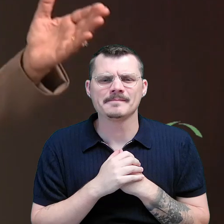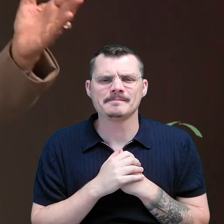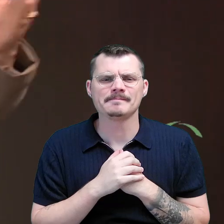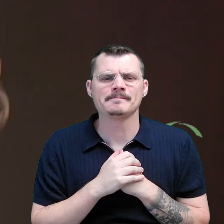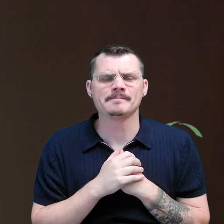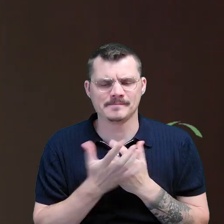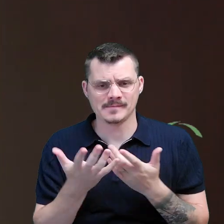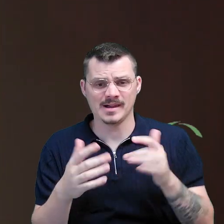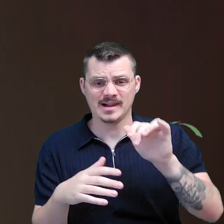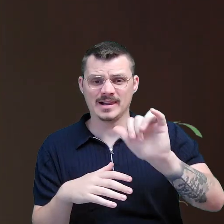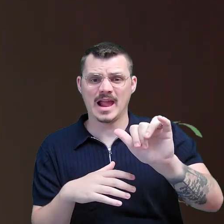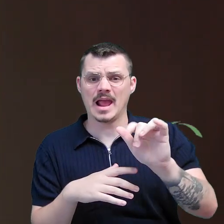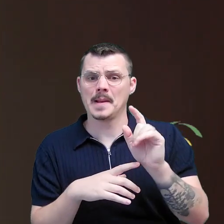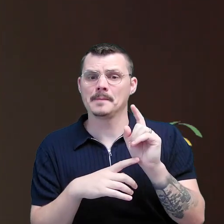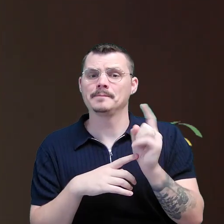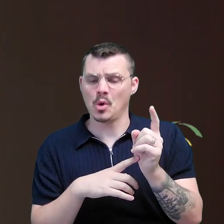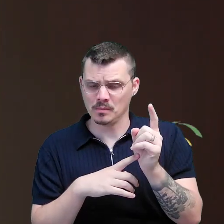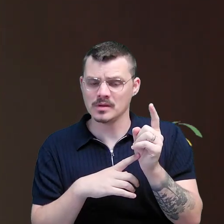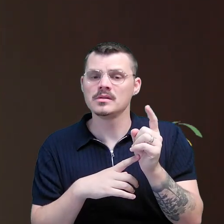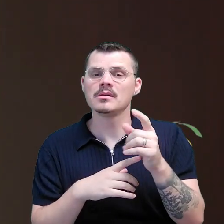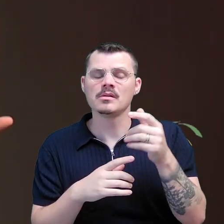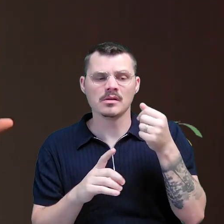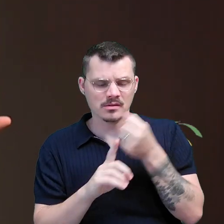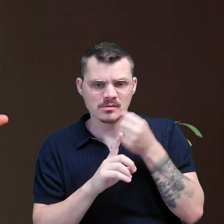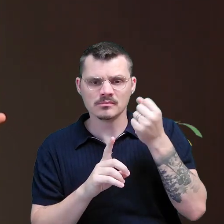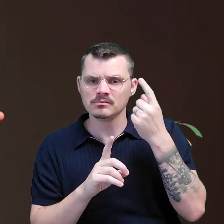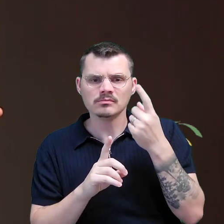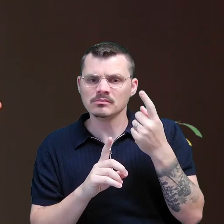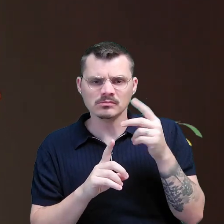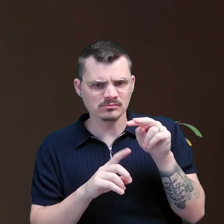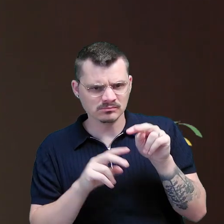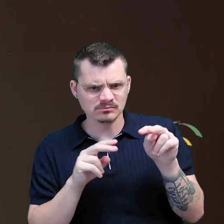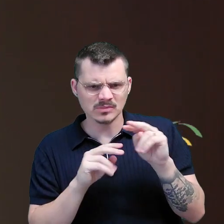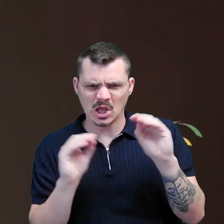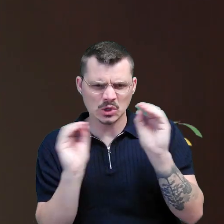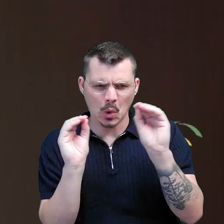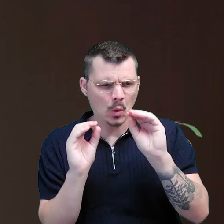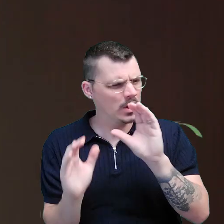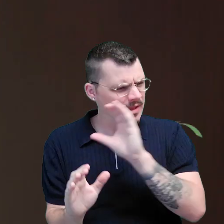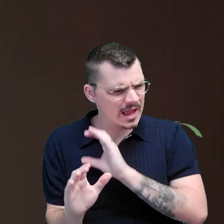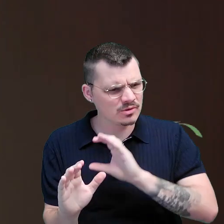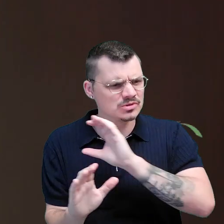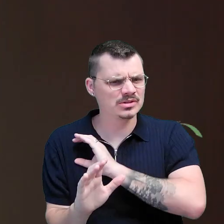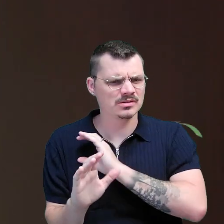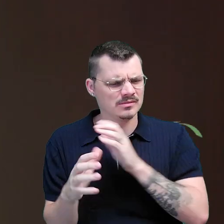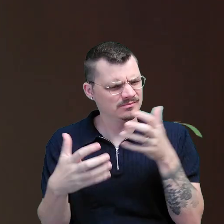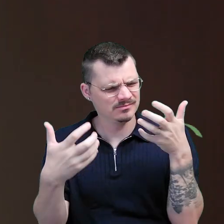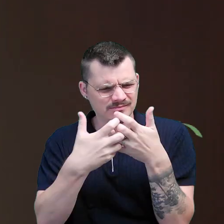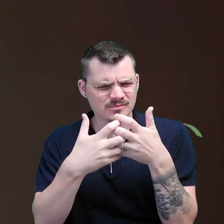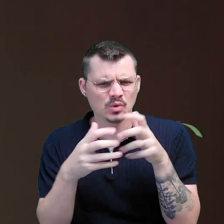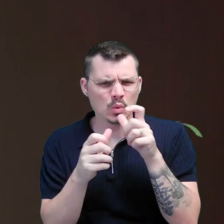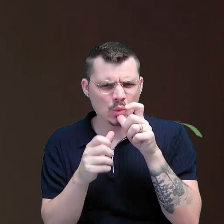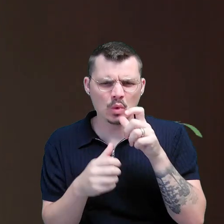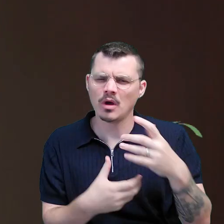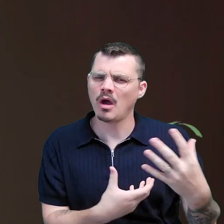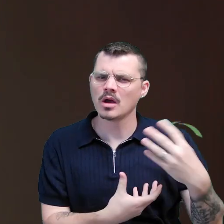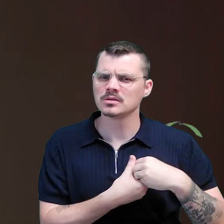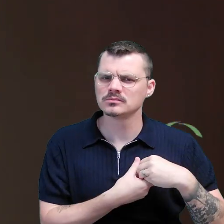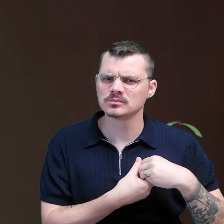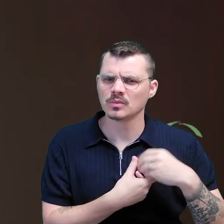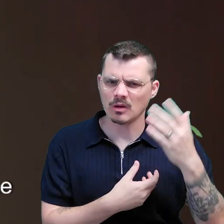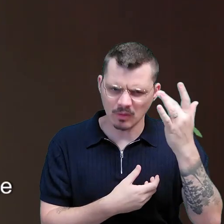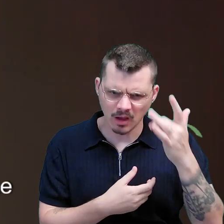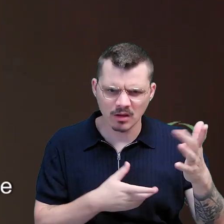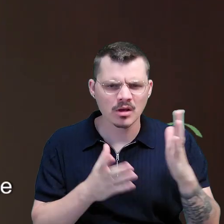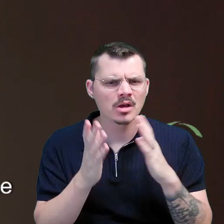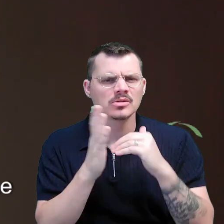and at that moment, he had no characteristics of people with autism. He was